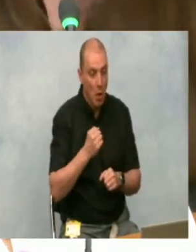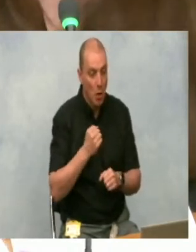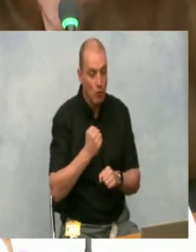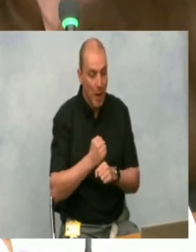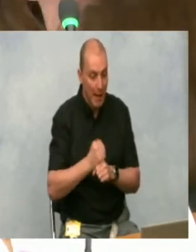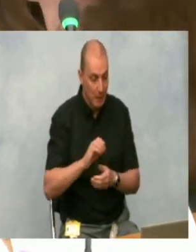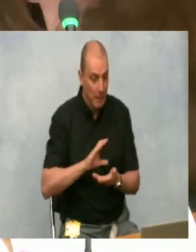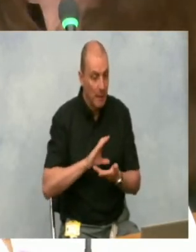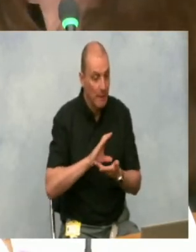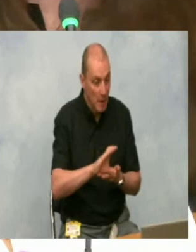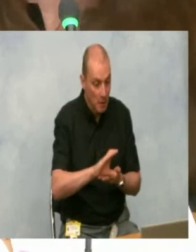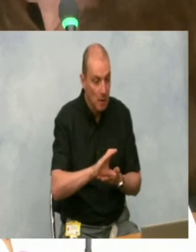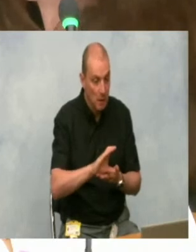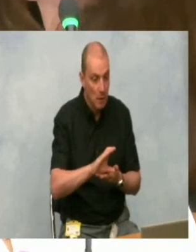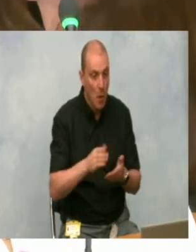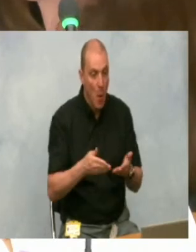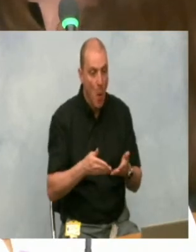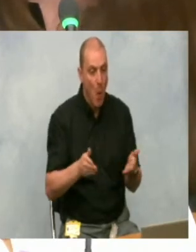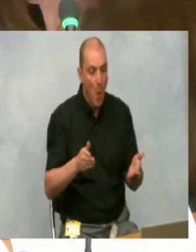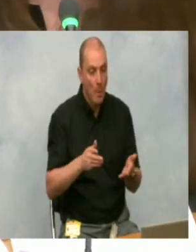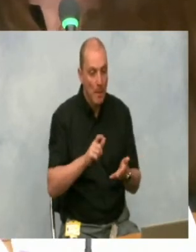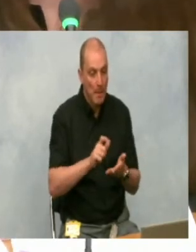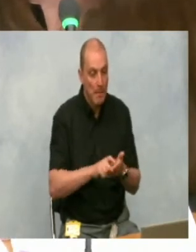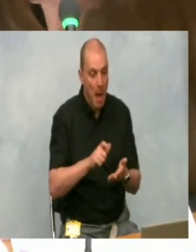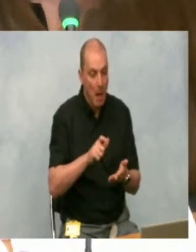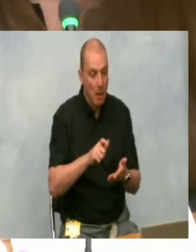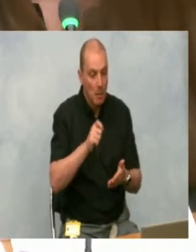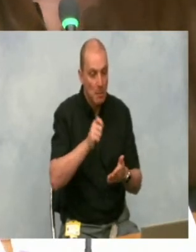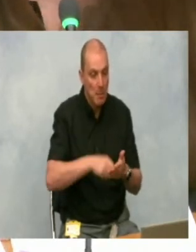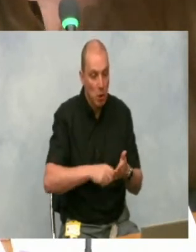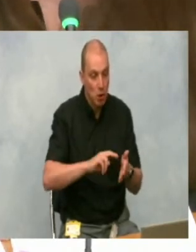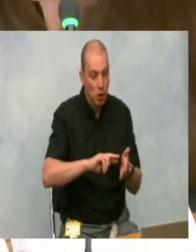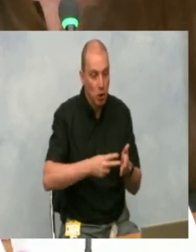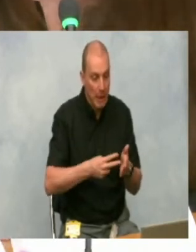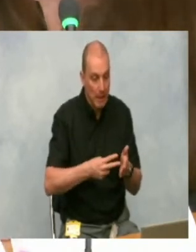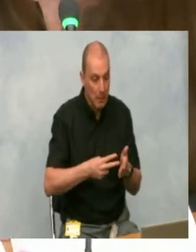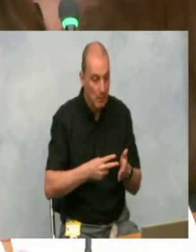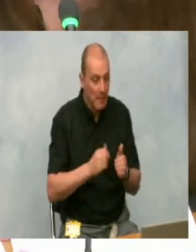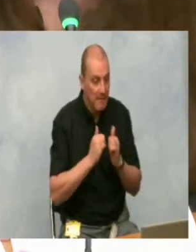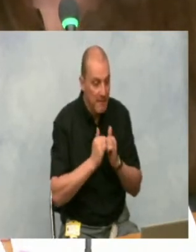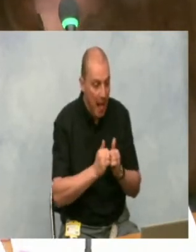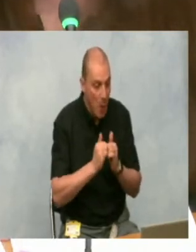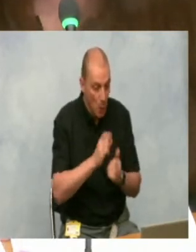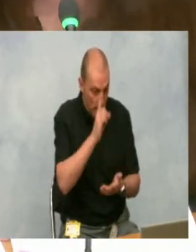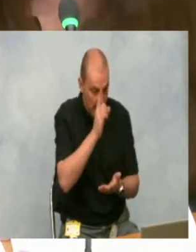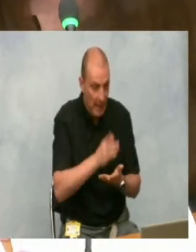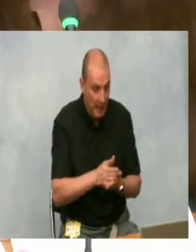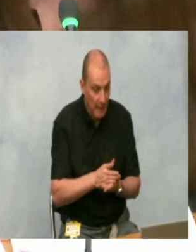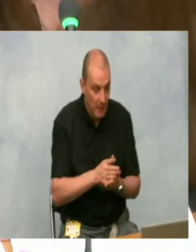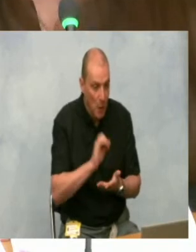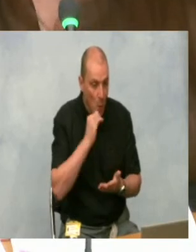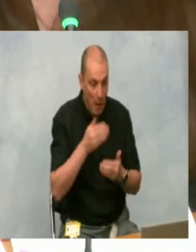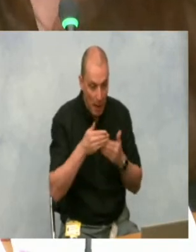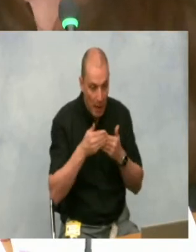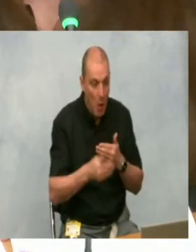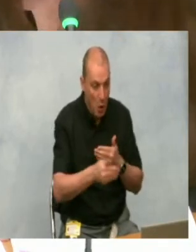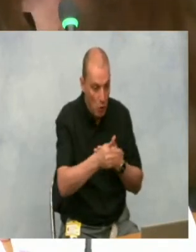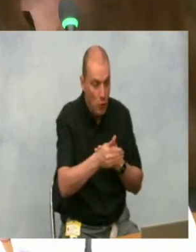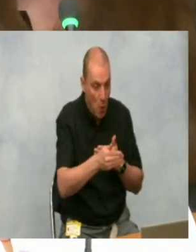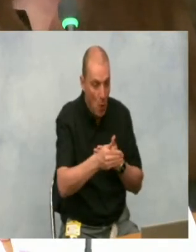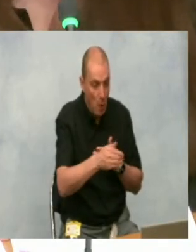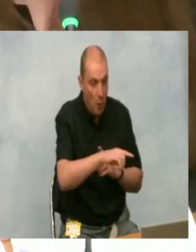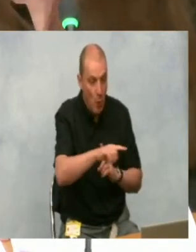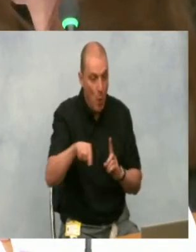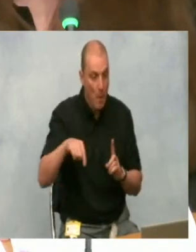the open market purchase scheme represents value for money and will continue to do so. I take committee back to the